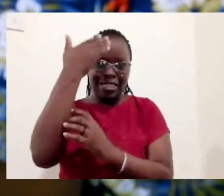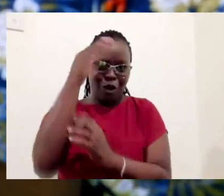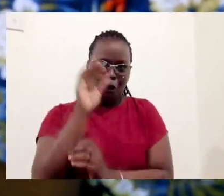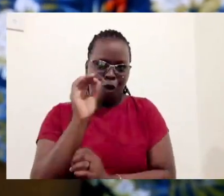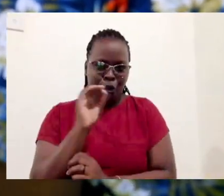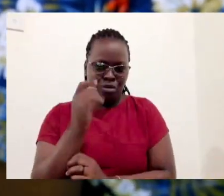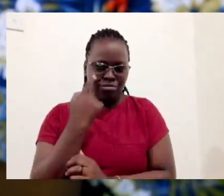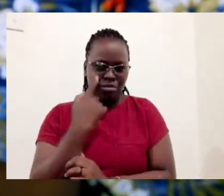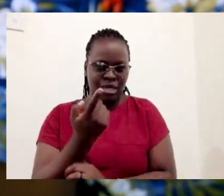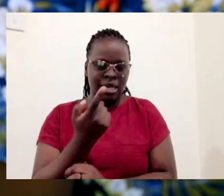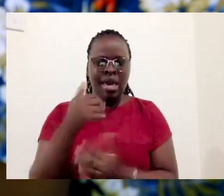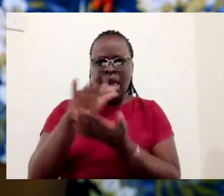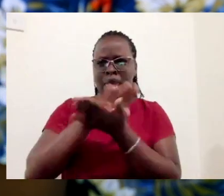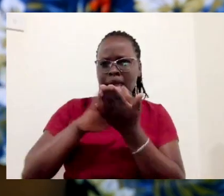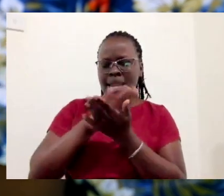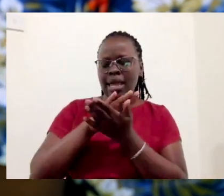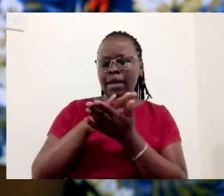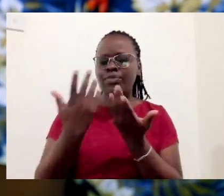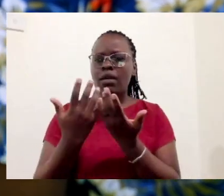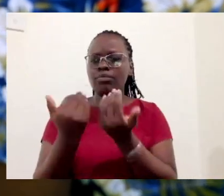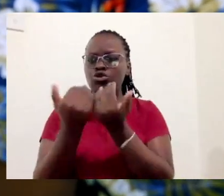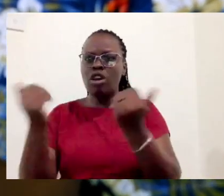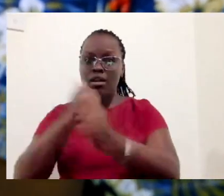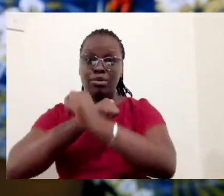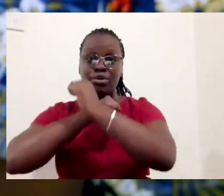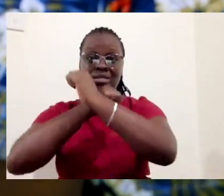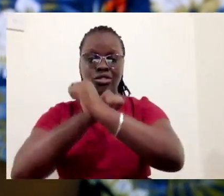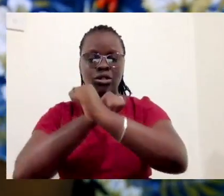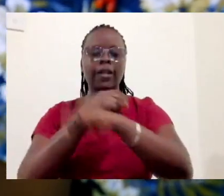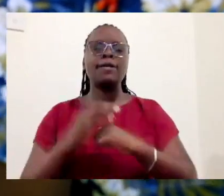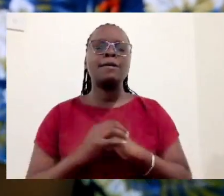informed, mostly in areas of child protection.